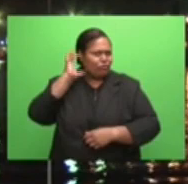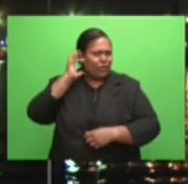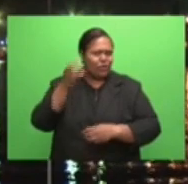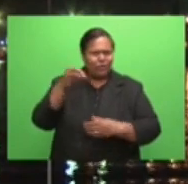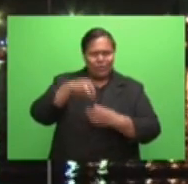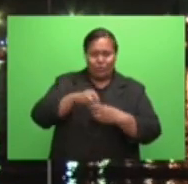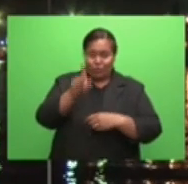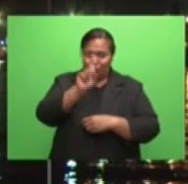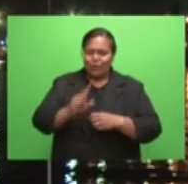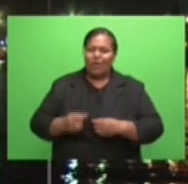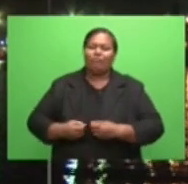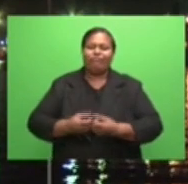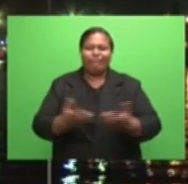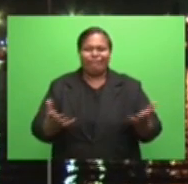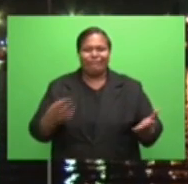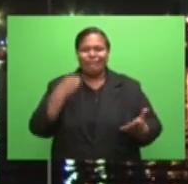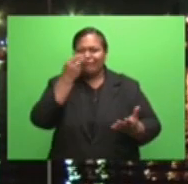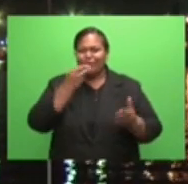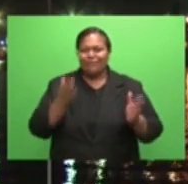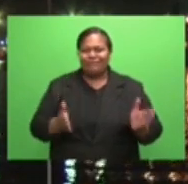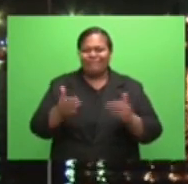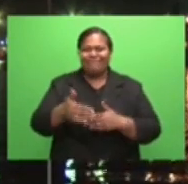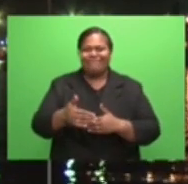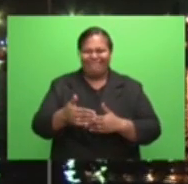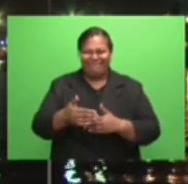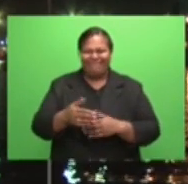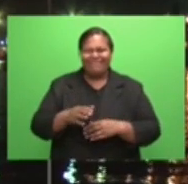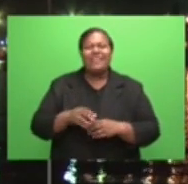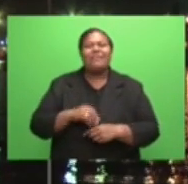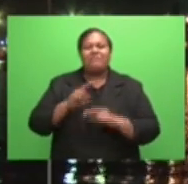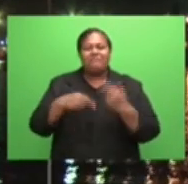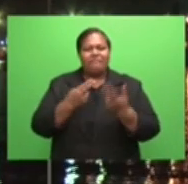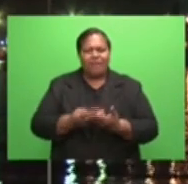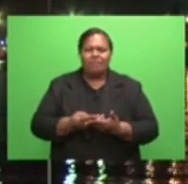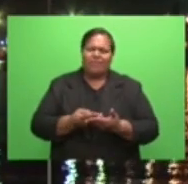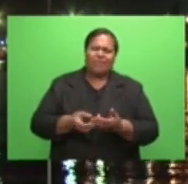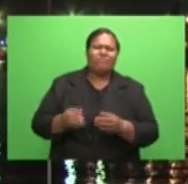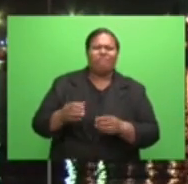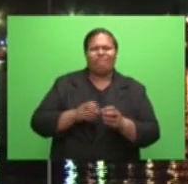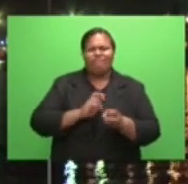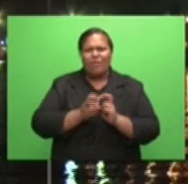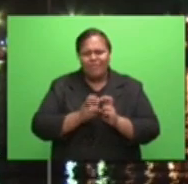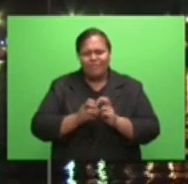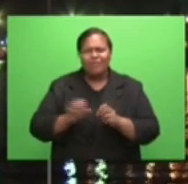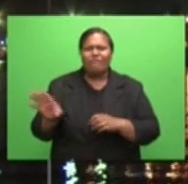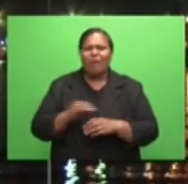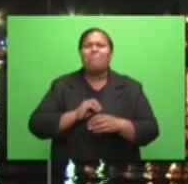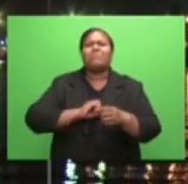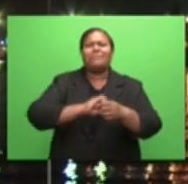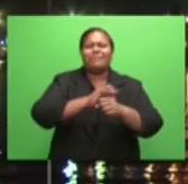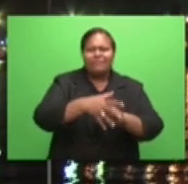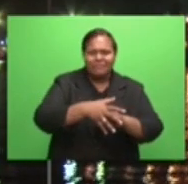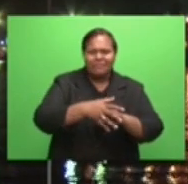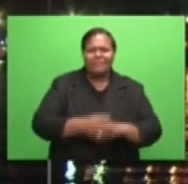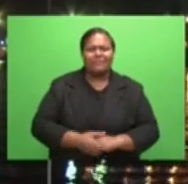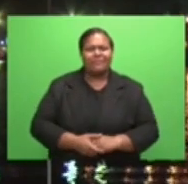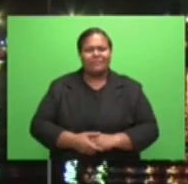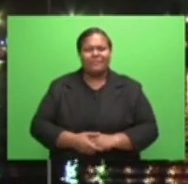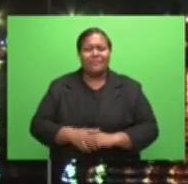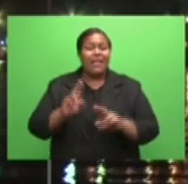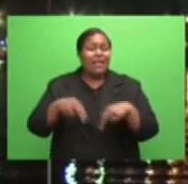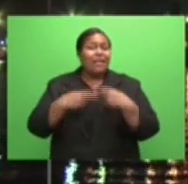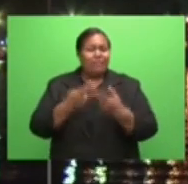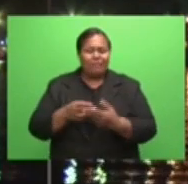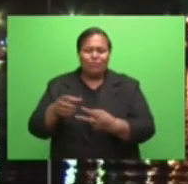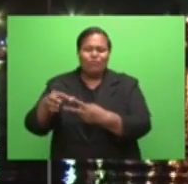food items to needy families reeling from the effects of the pandemic. 6 families were selected by the public in partnership with